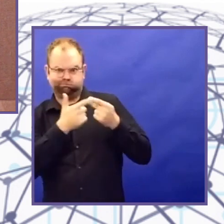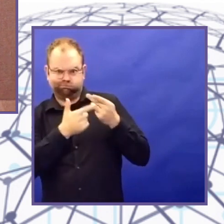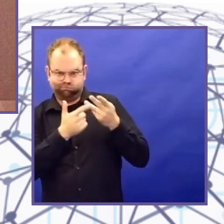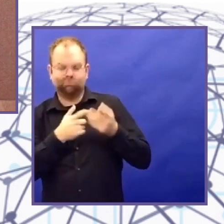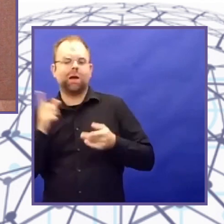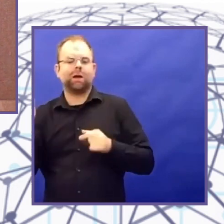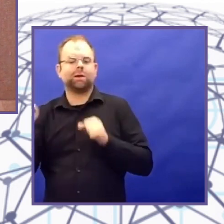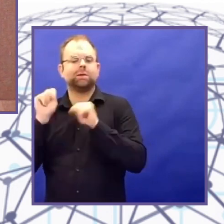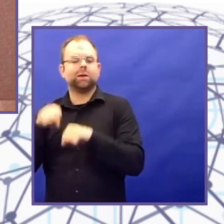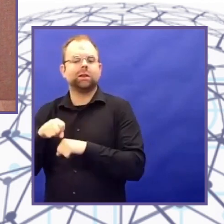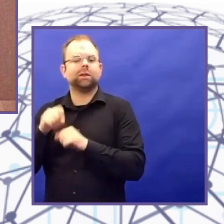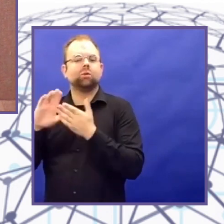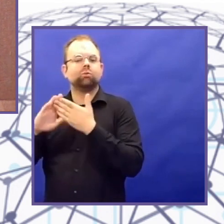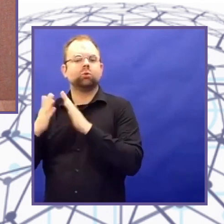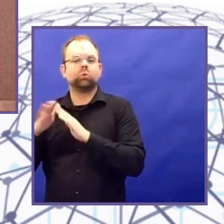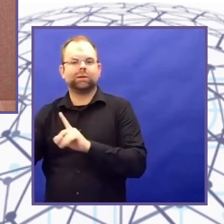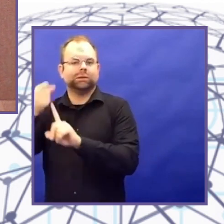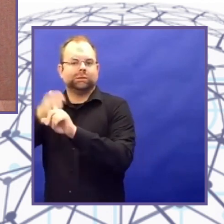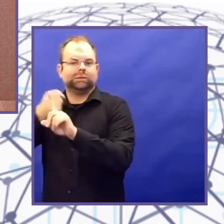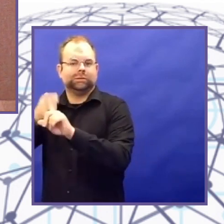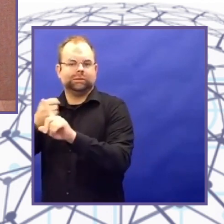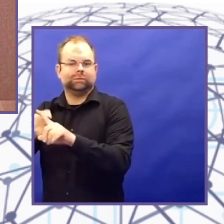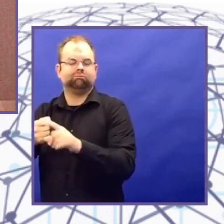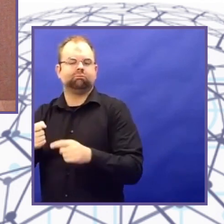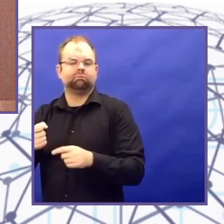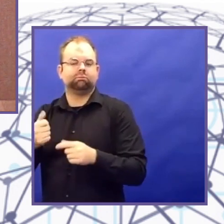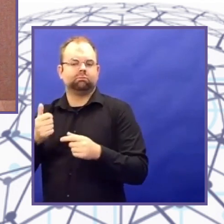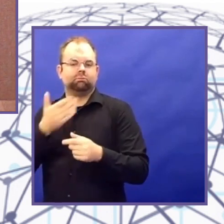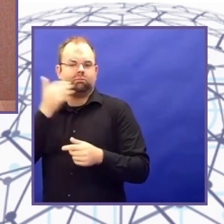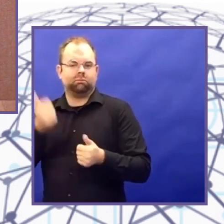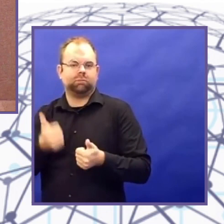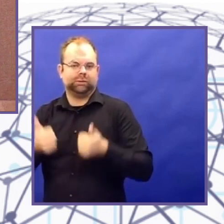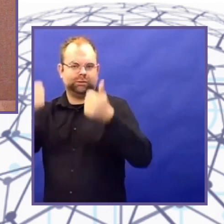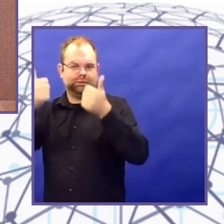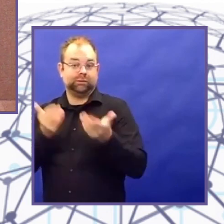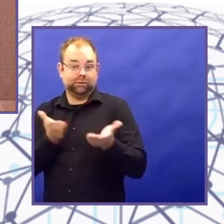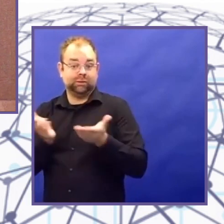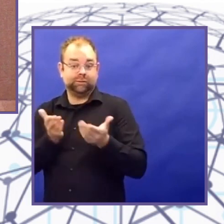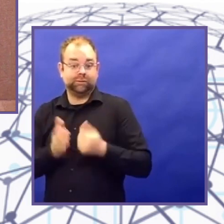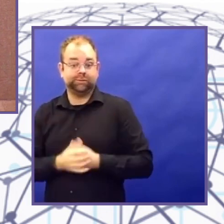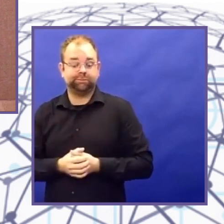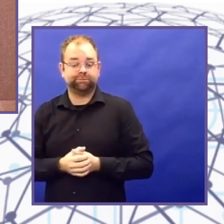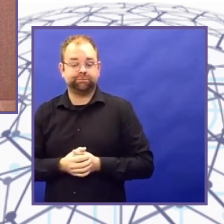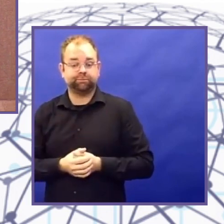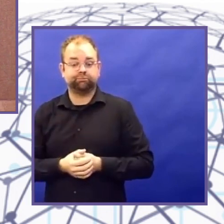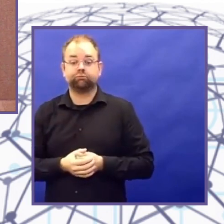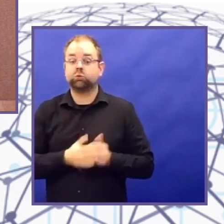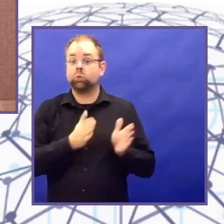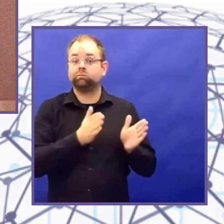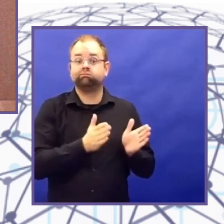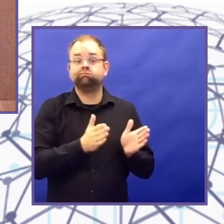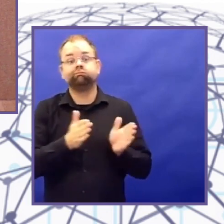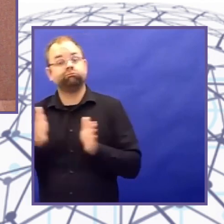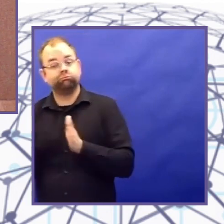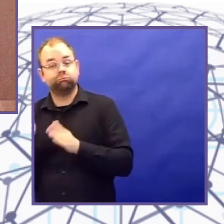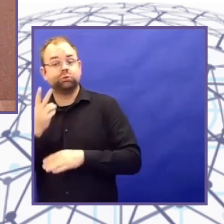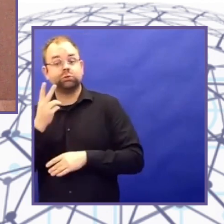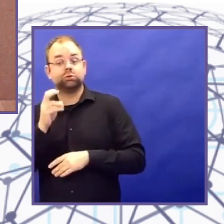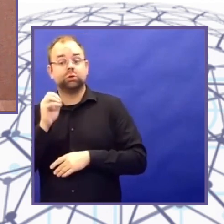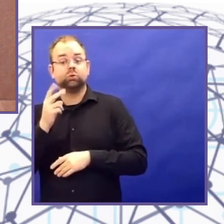Shujaz, a multimedia platform that aims to improve the lives and livelihoods of young people in East Africa,